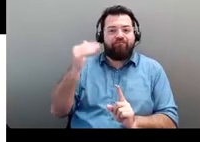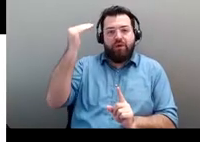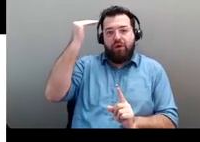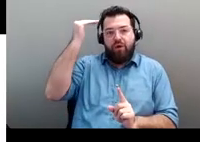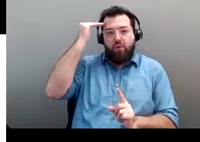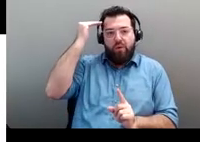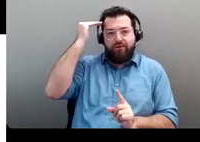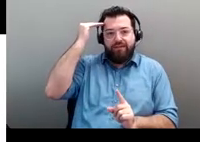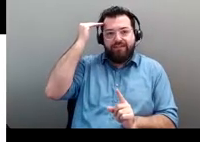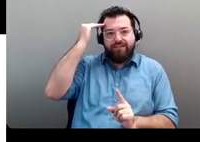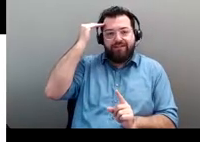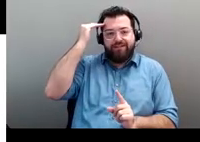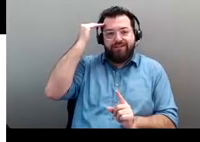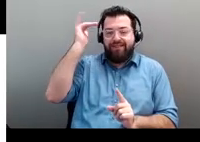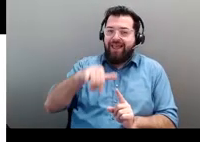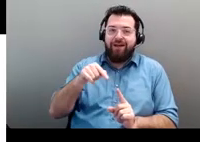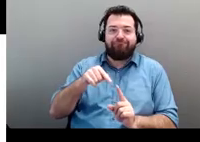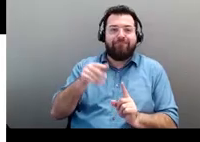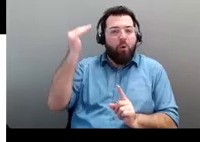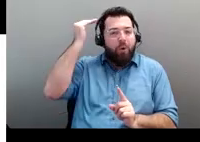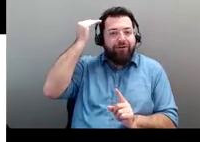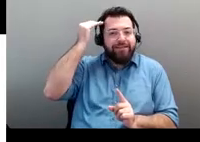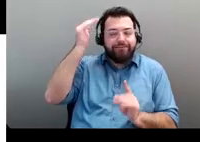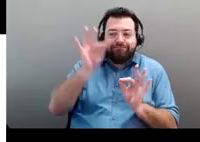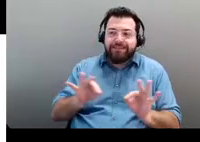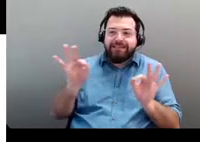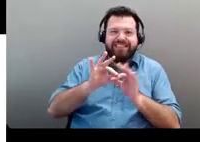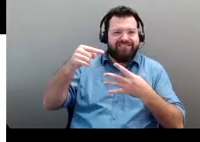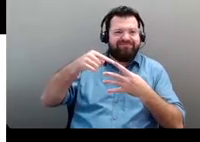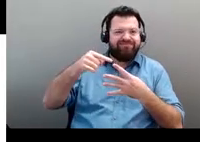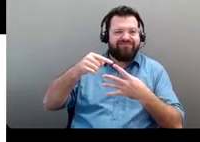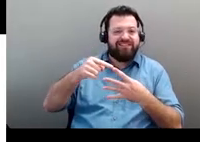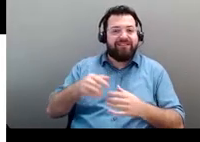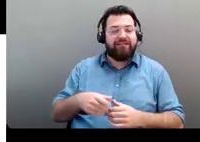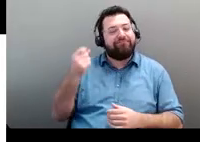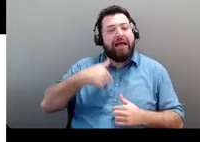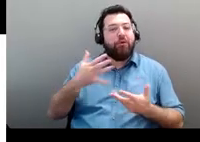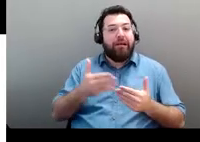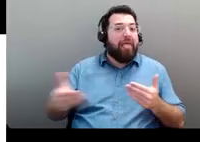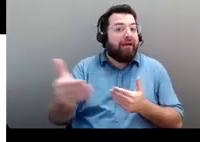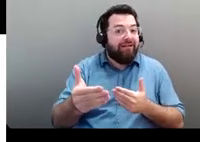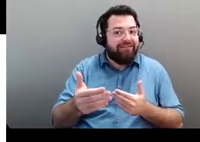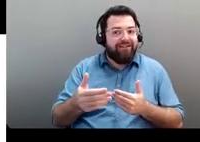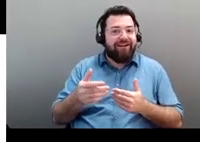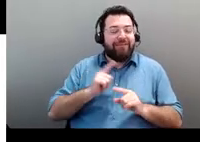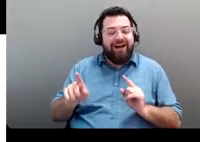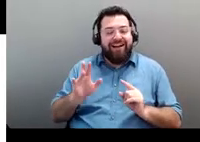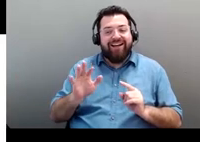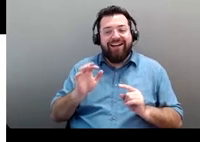it. That's so important. That's so key. Um, I don't want to jump ahead too much, but